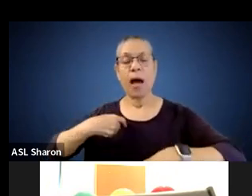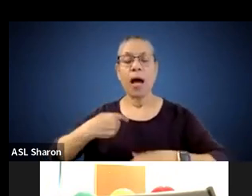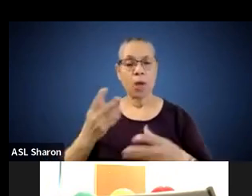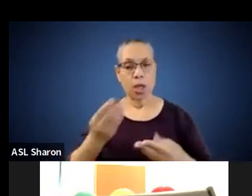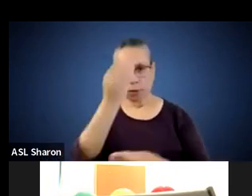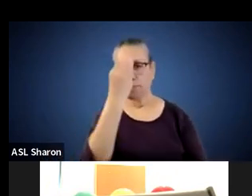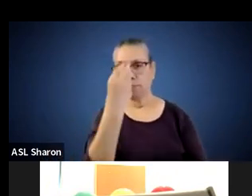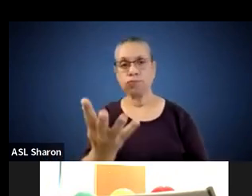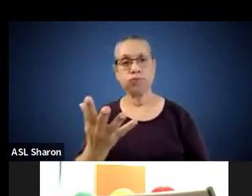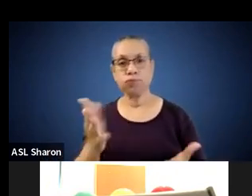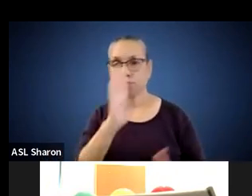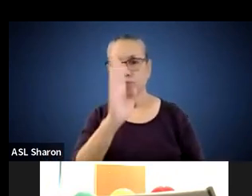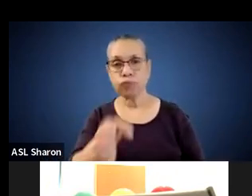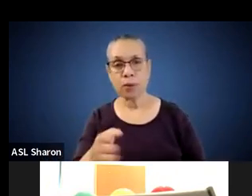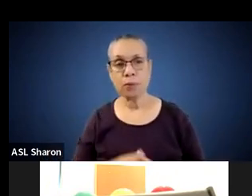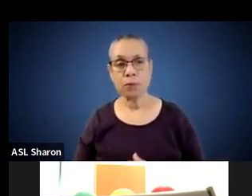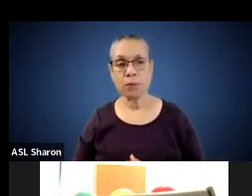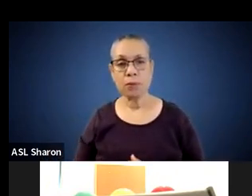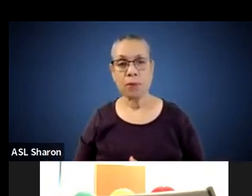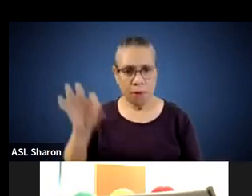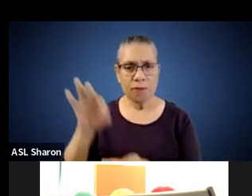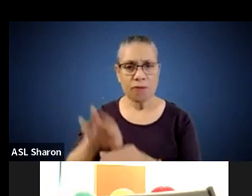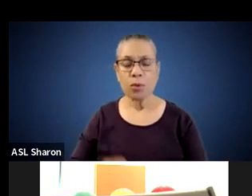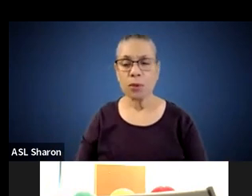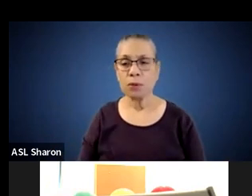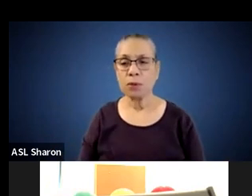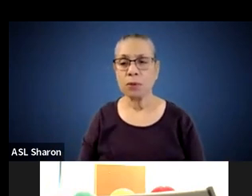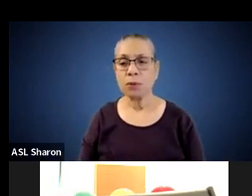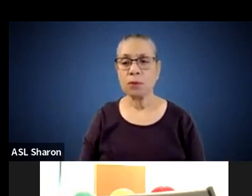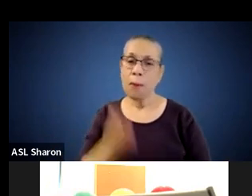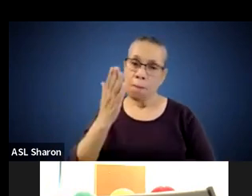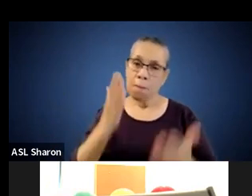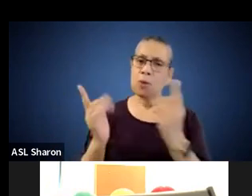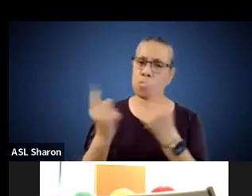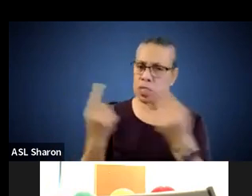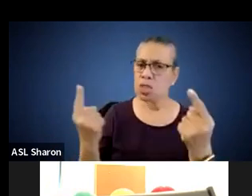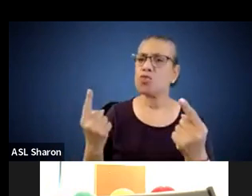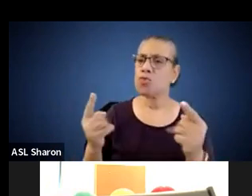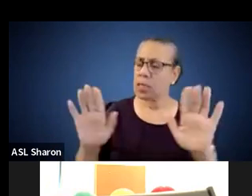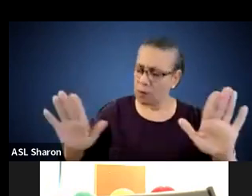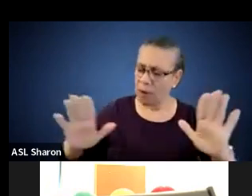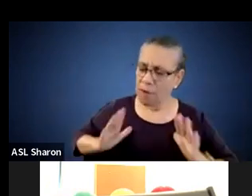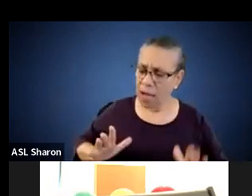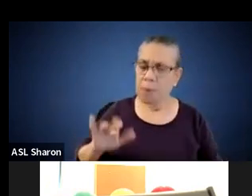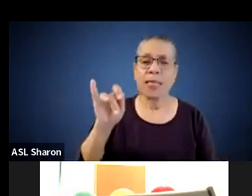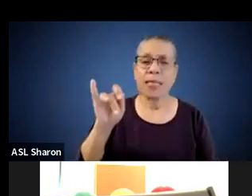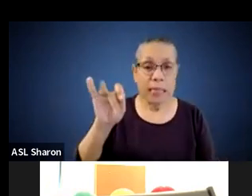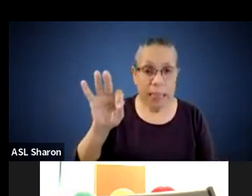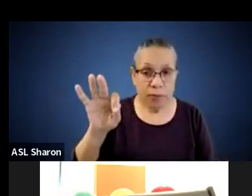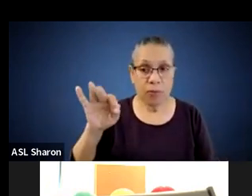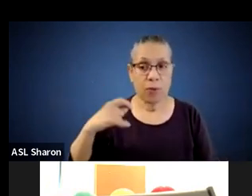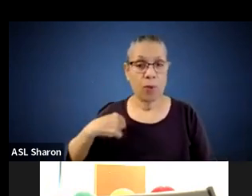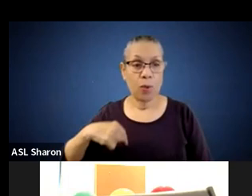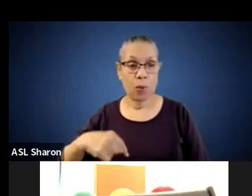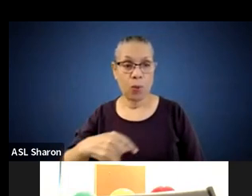out there of course we don't agree with each other all the time but if we are going to